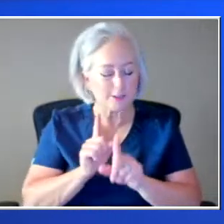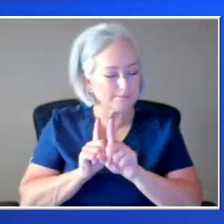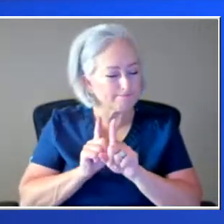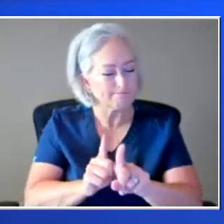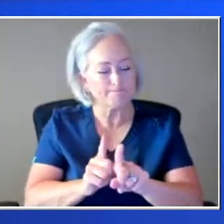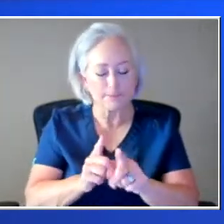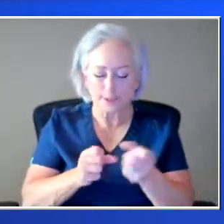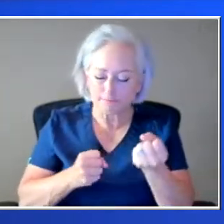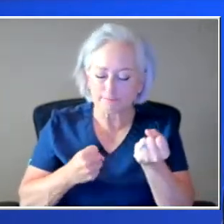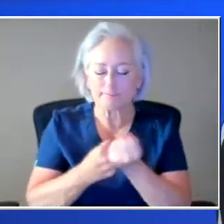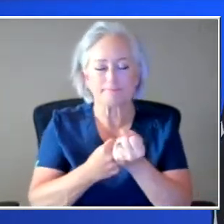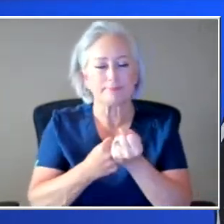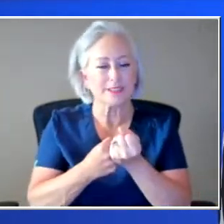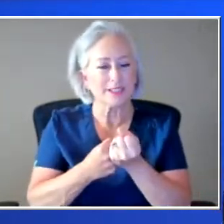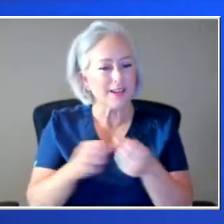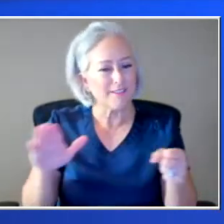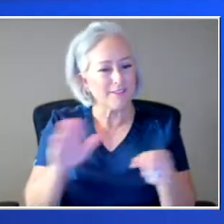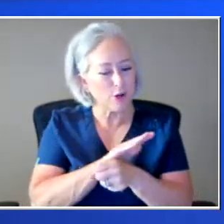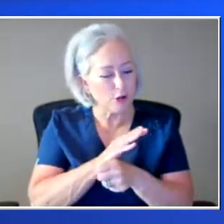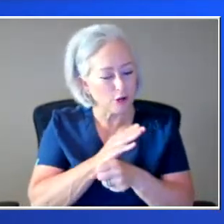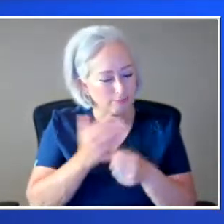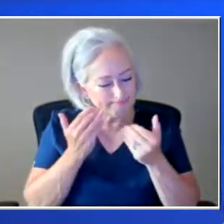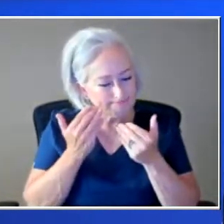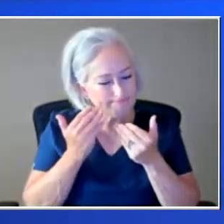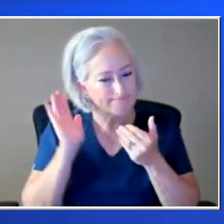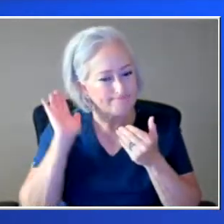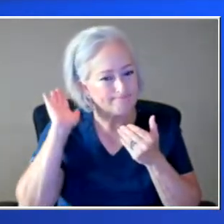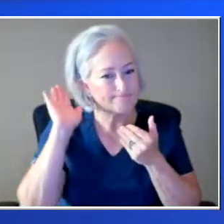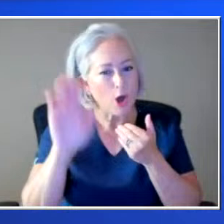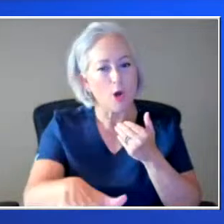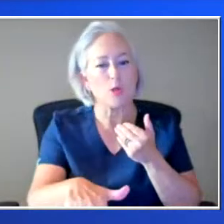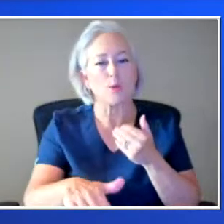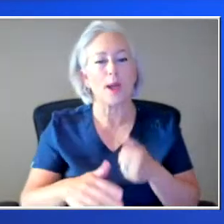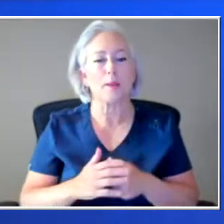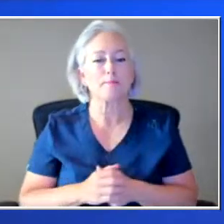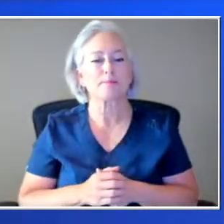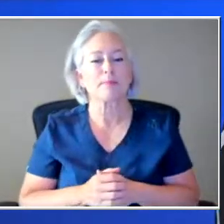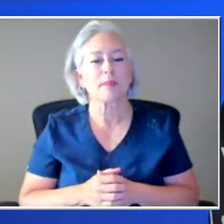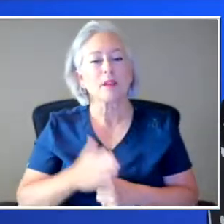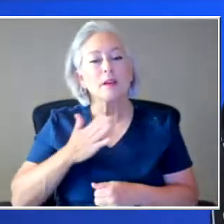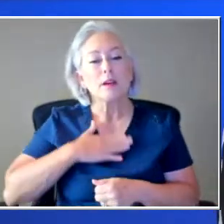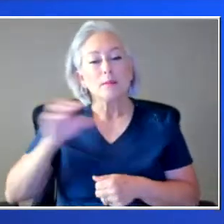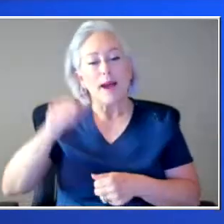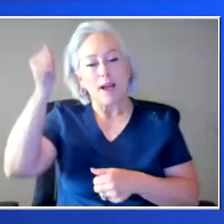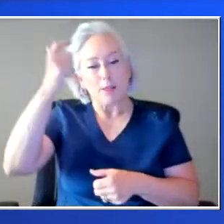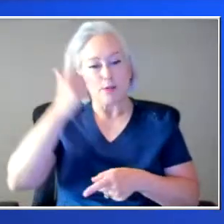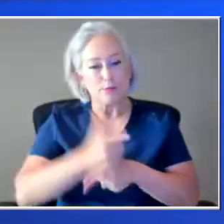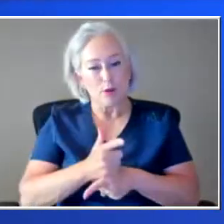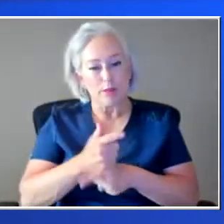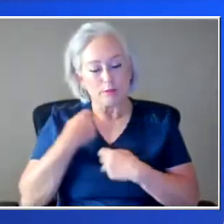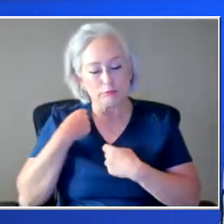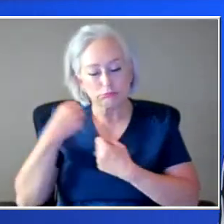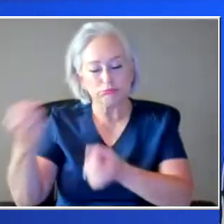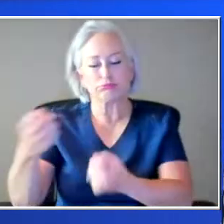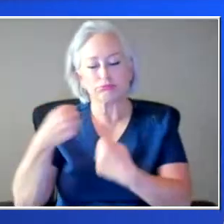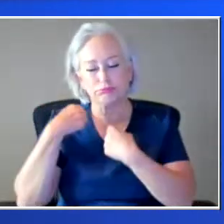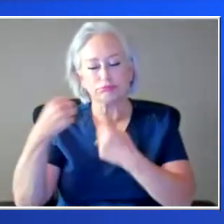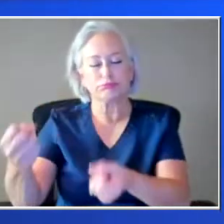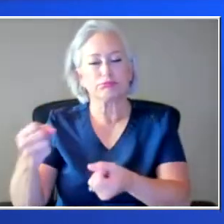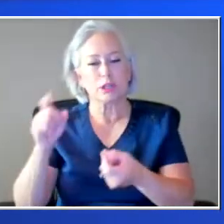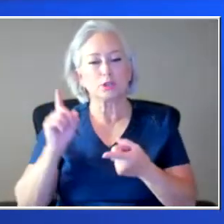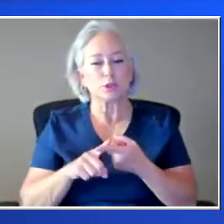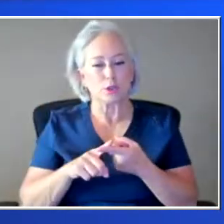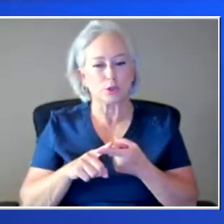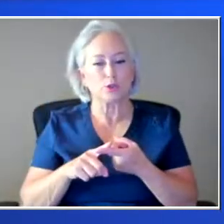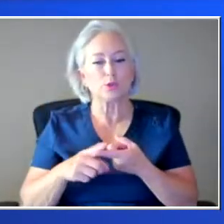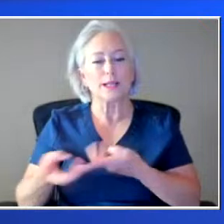family, my brother, his job was to drive me back and forth to dialysis, and the